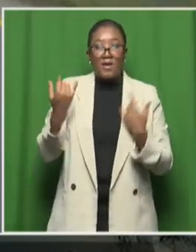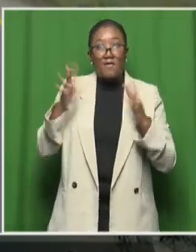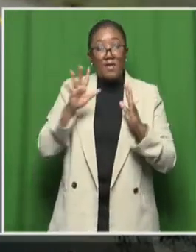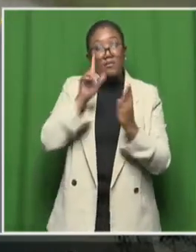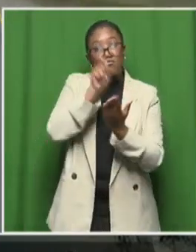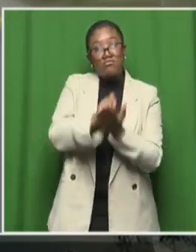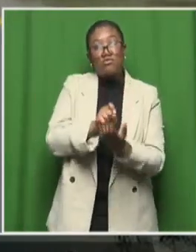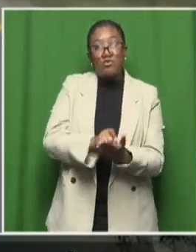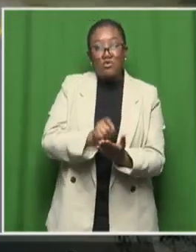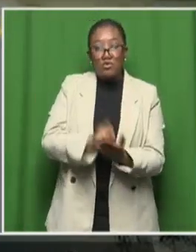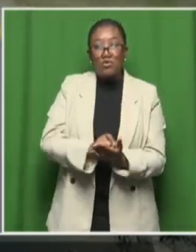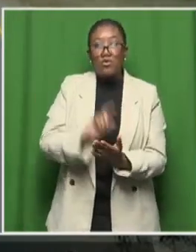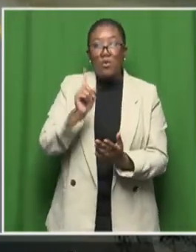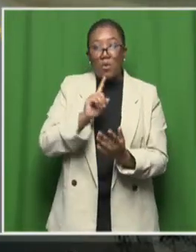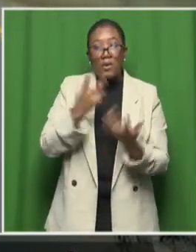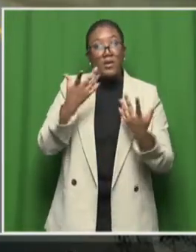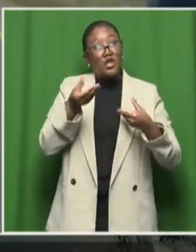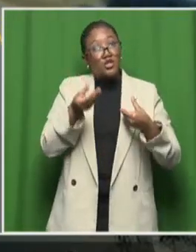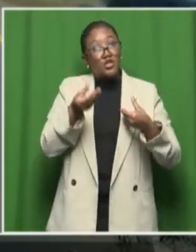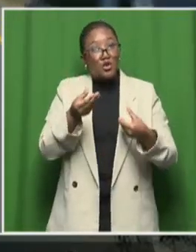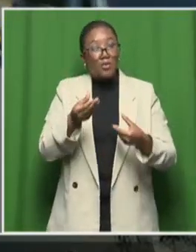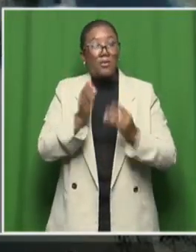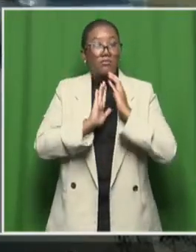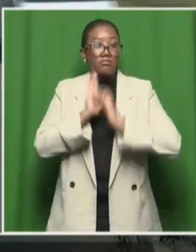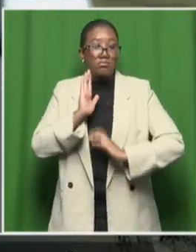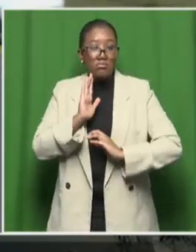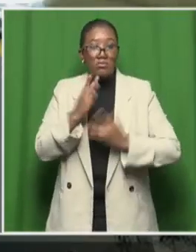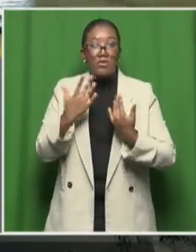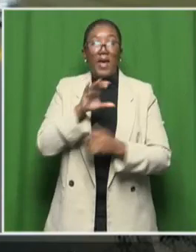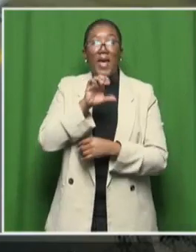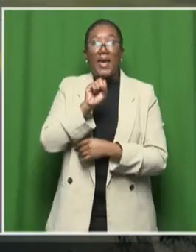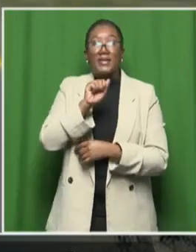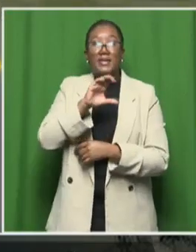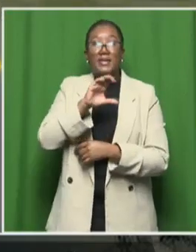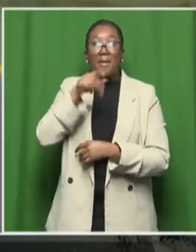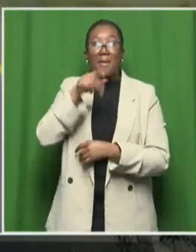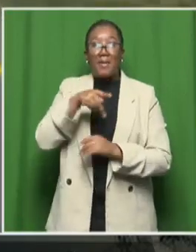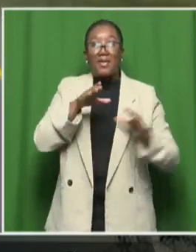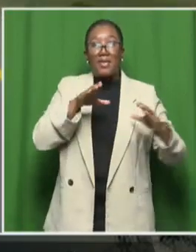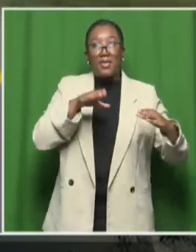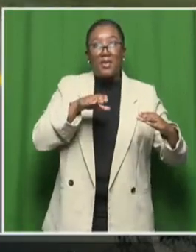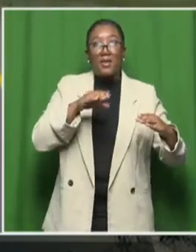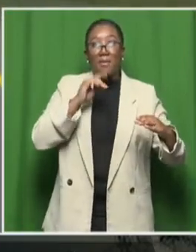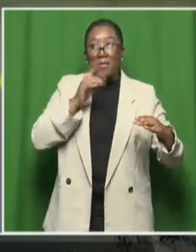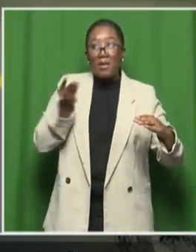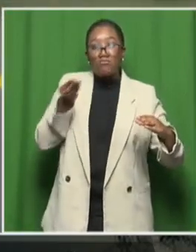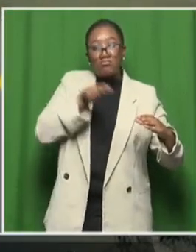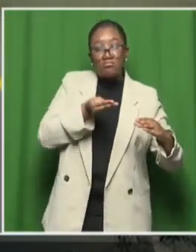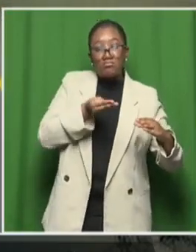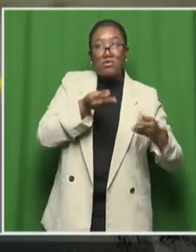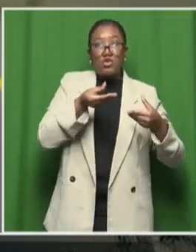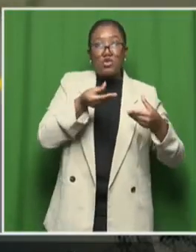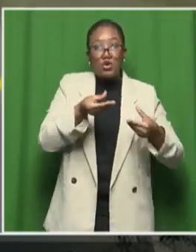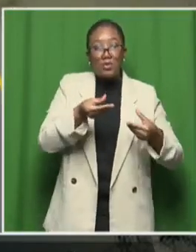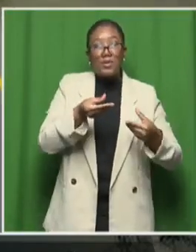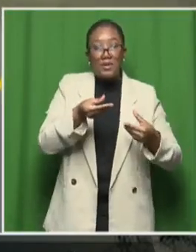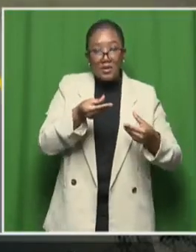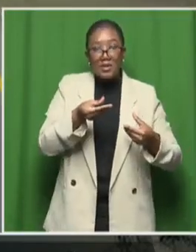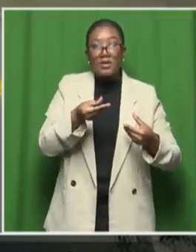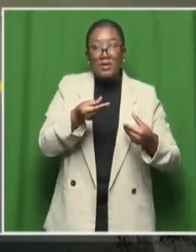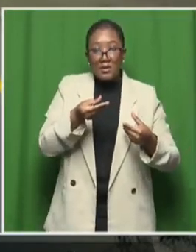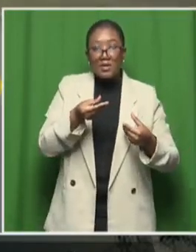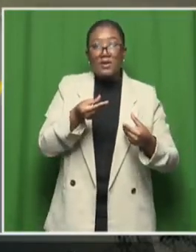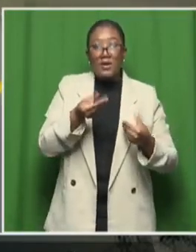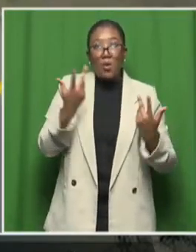wrote a document for SACP, or he was editing a SACP newsletter